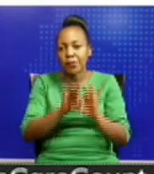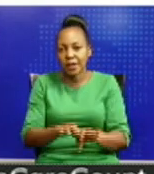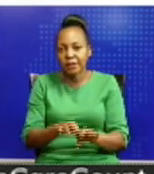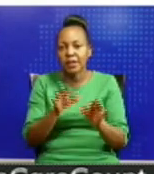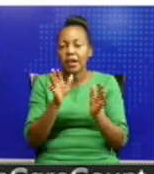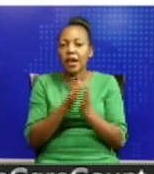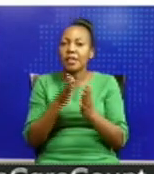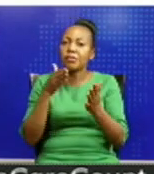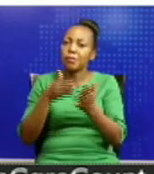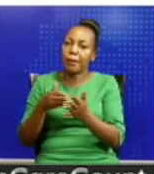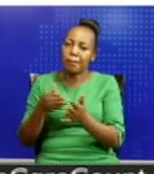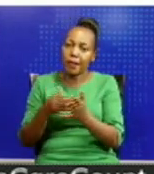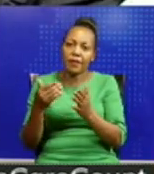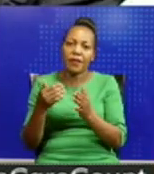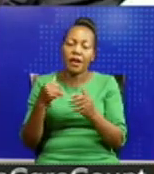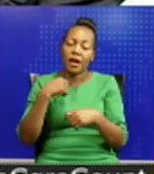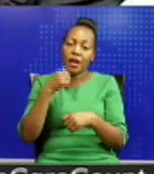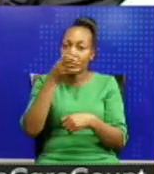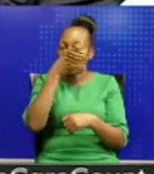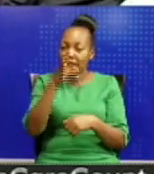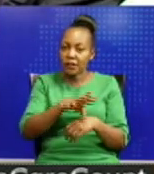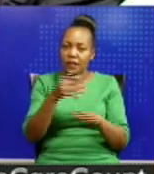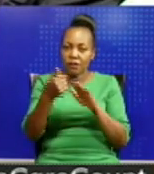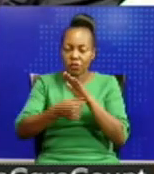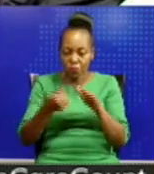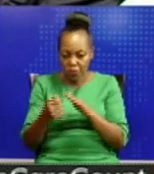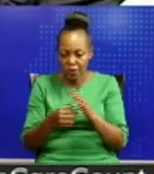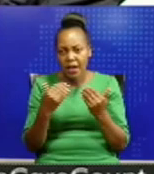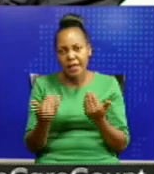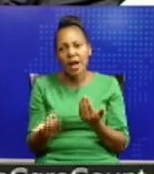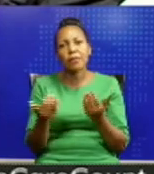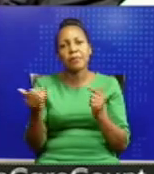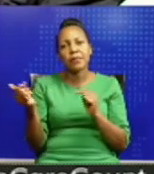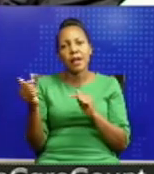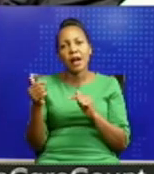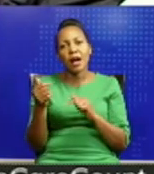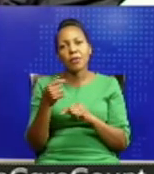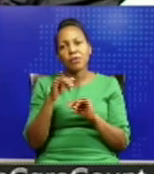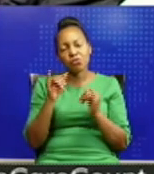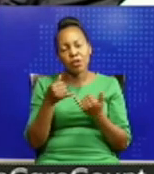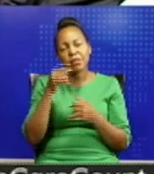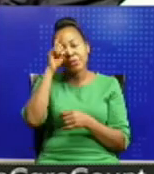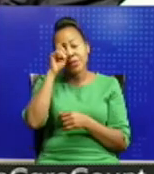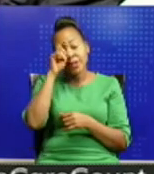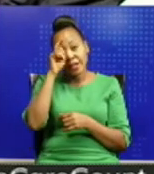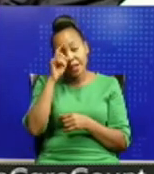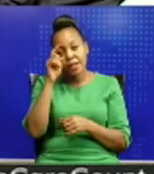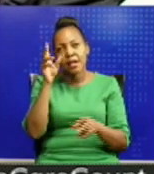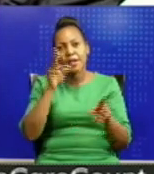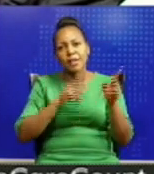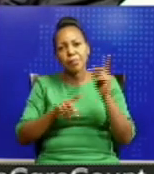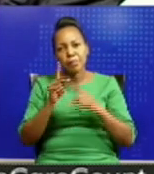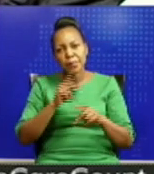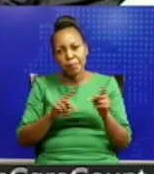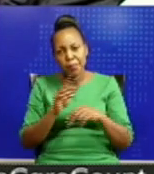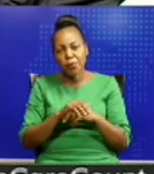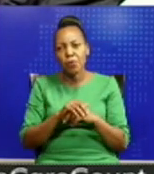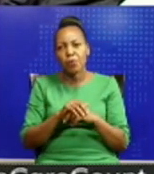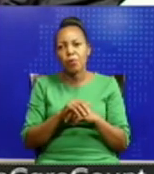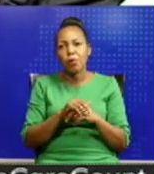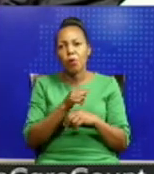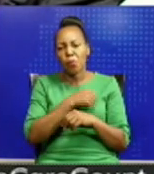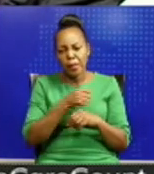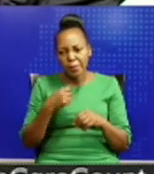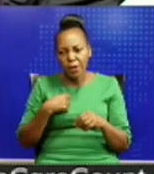affecting also the income. I was thinking about this yesterday before this conversation. And I was telling myself, what about the people on the firms, the women